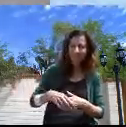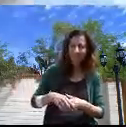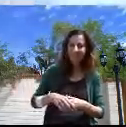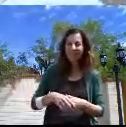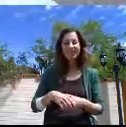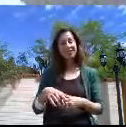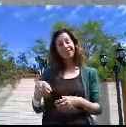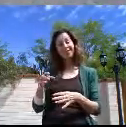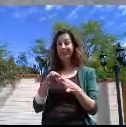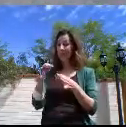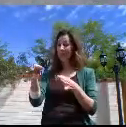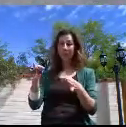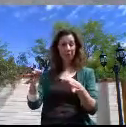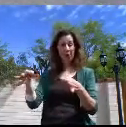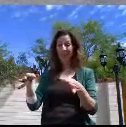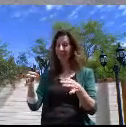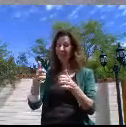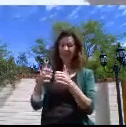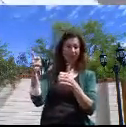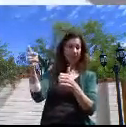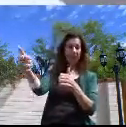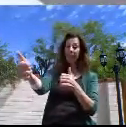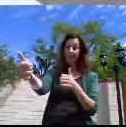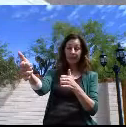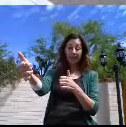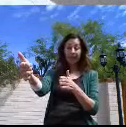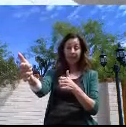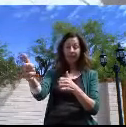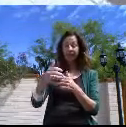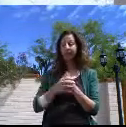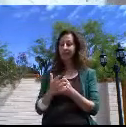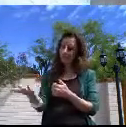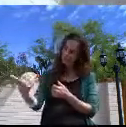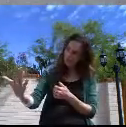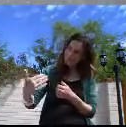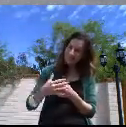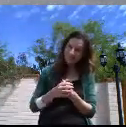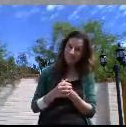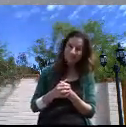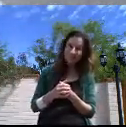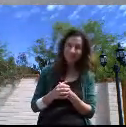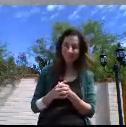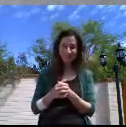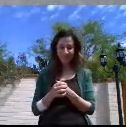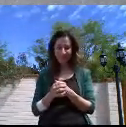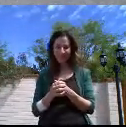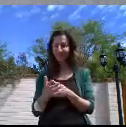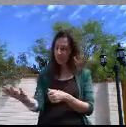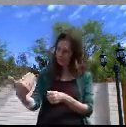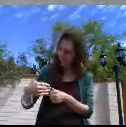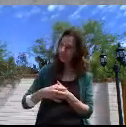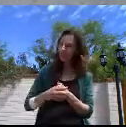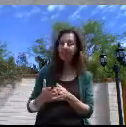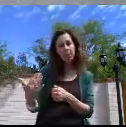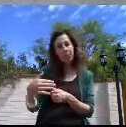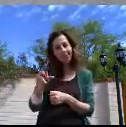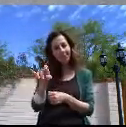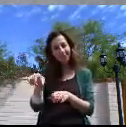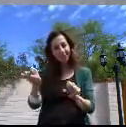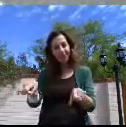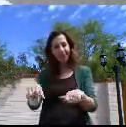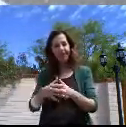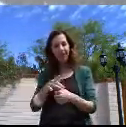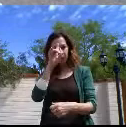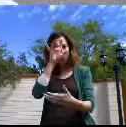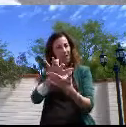Come on. She's saying that pepperoni is way too far away. Let's go. Come on. Come on. Come